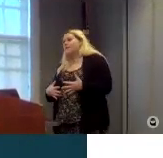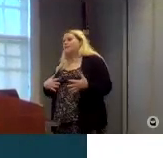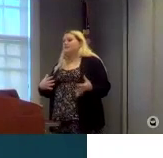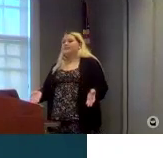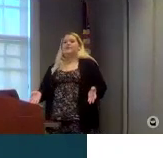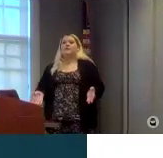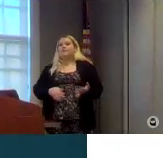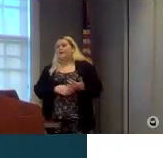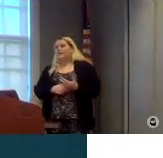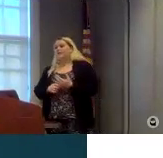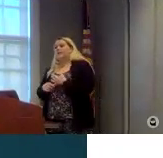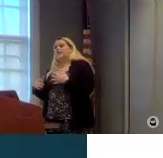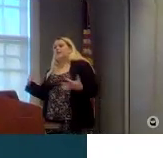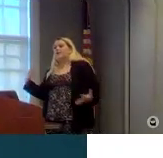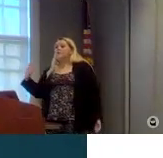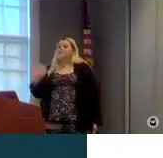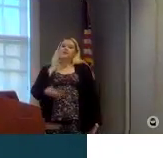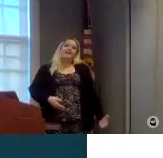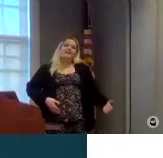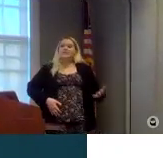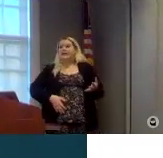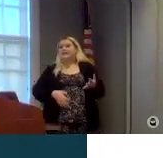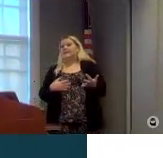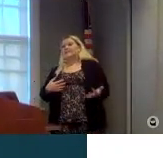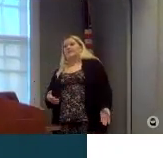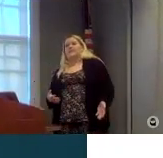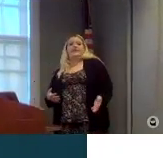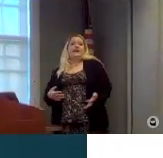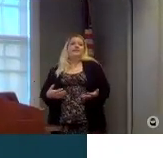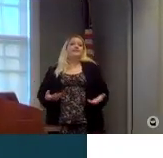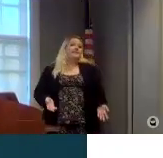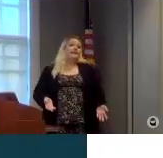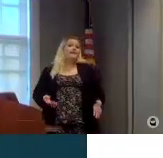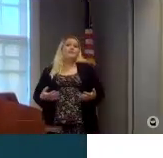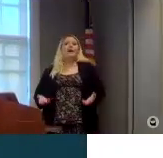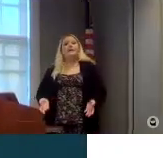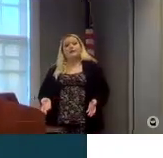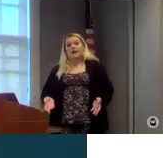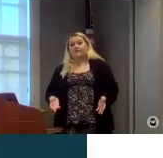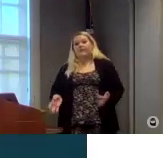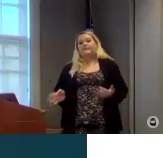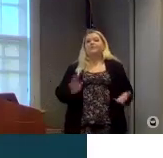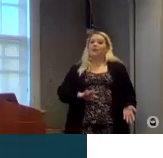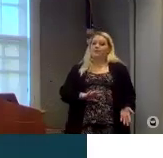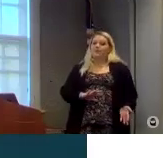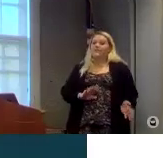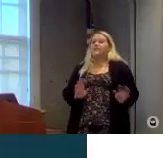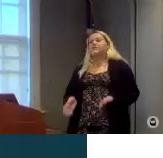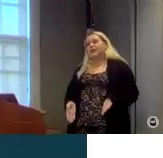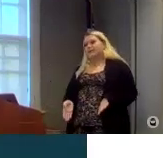Strike List, is examining the co-location of cultural heritage attacks and civilian fatalities in Syria from the height of the conflict